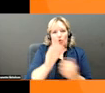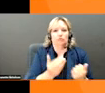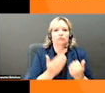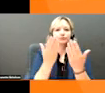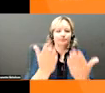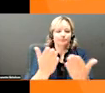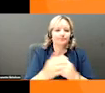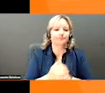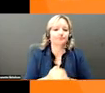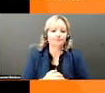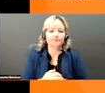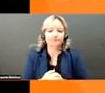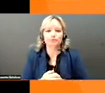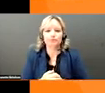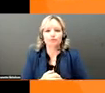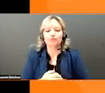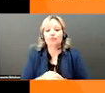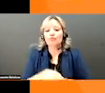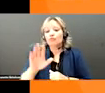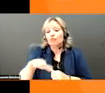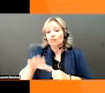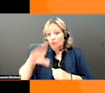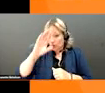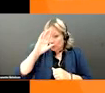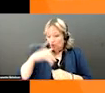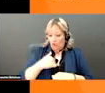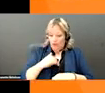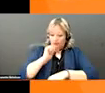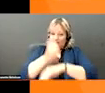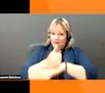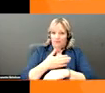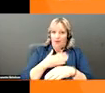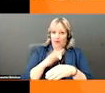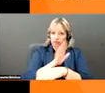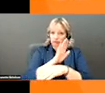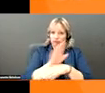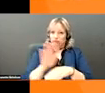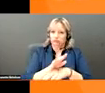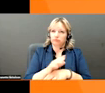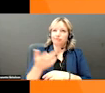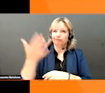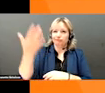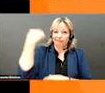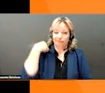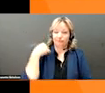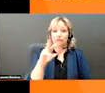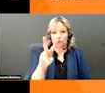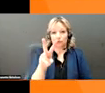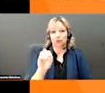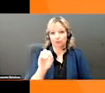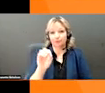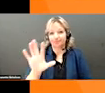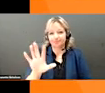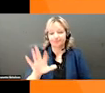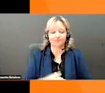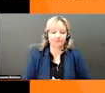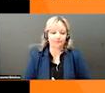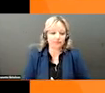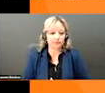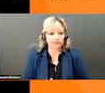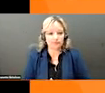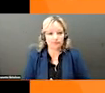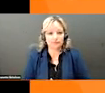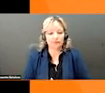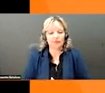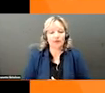When I first went into business on my own in 2005, one of the most important things, and this is something my